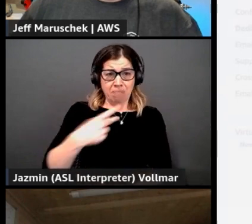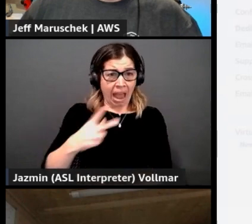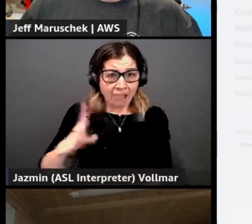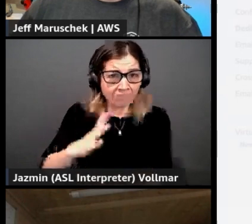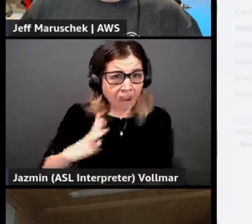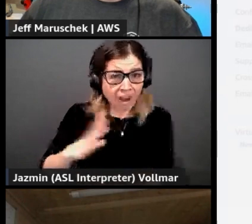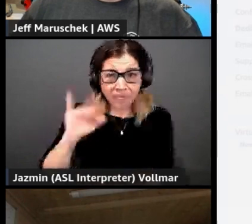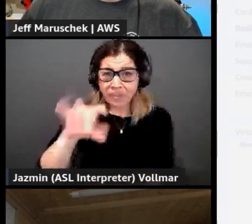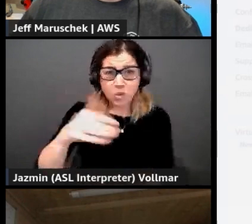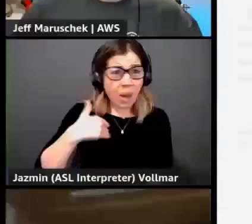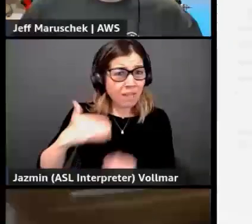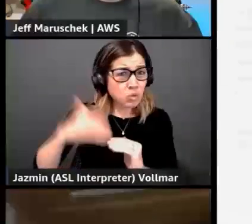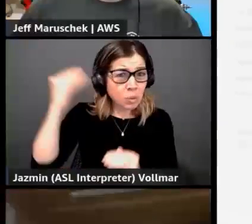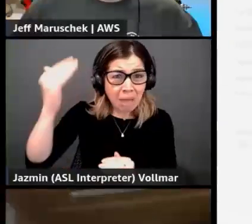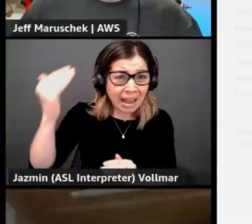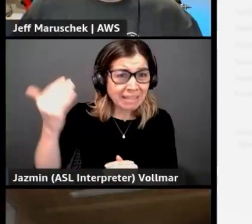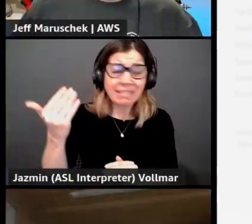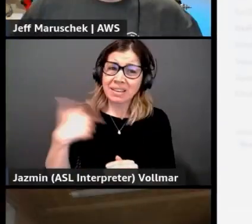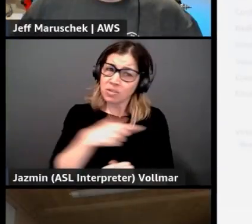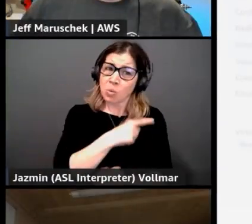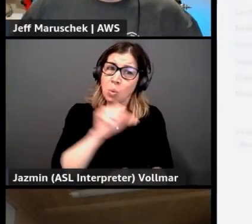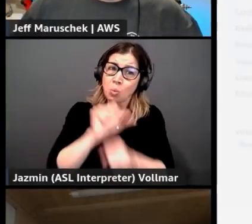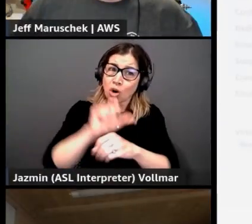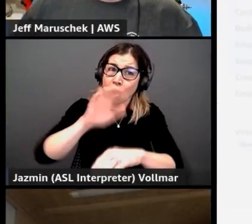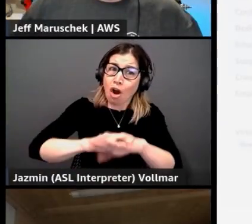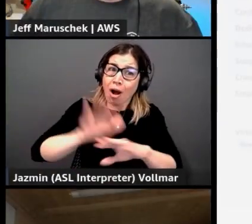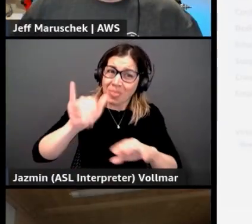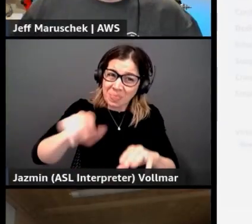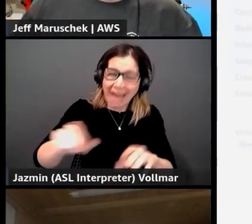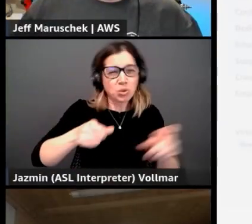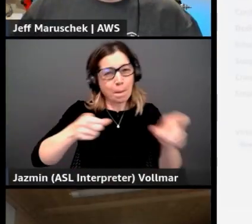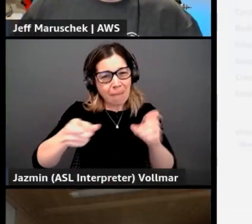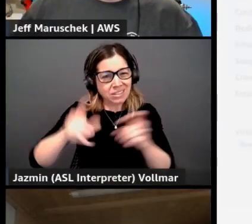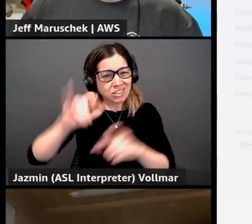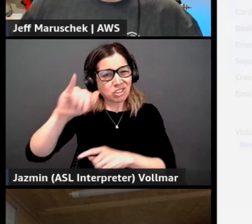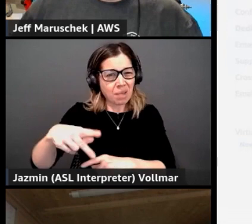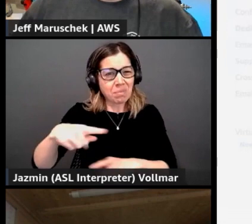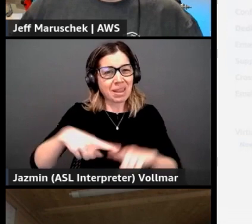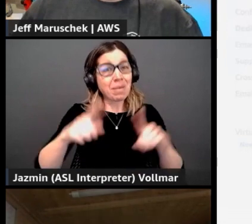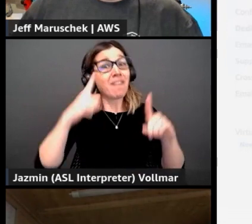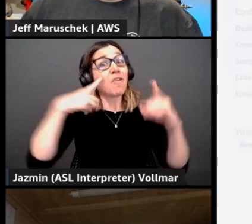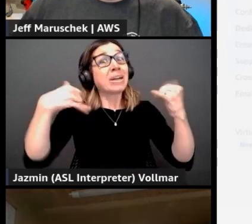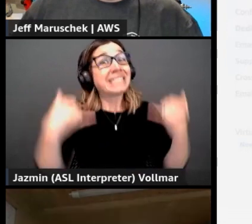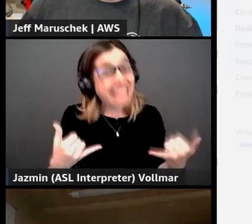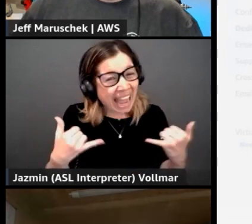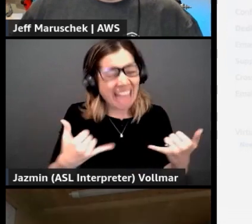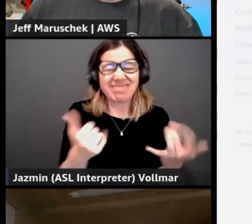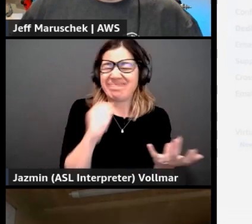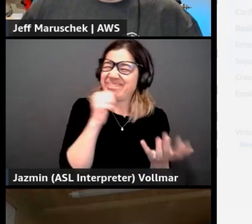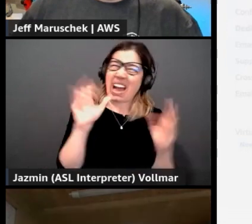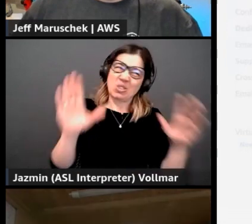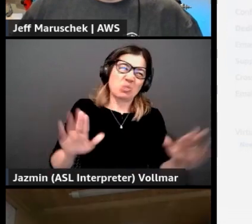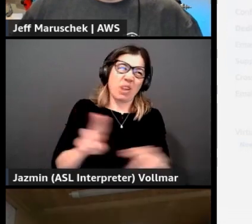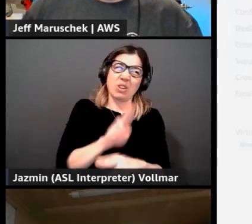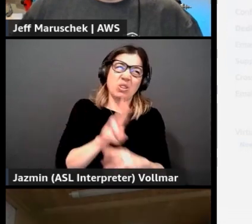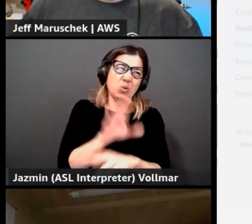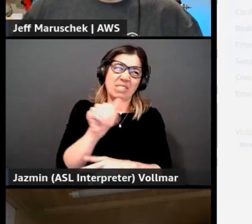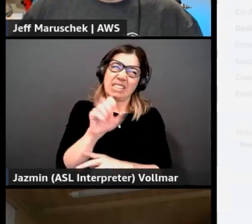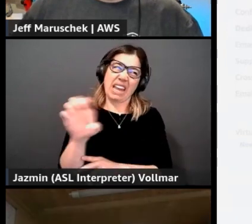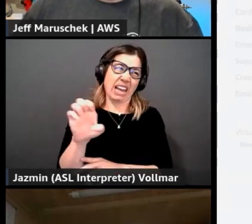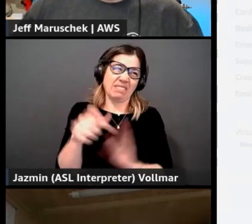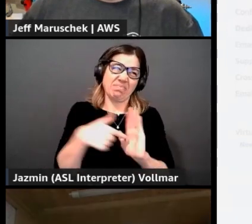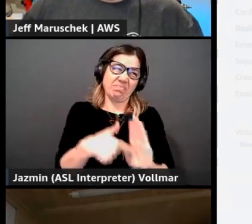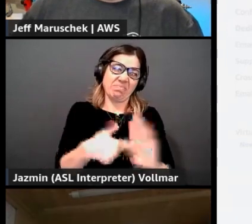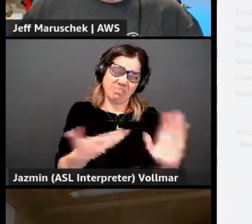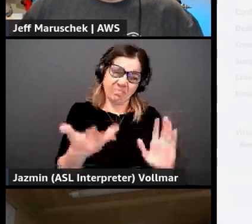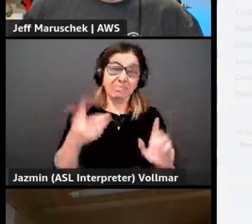it's probably not. We're working on that managed IPs, but for now, it's probably not a good use case for those. And other than that, it's